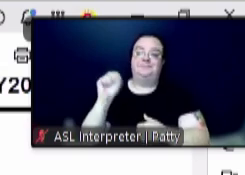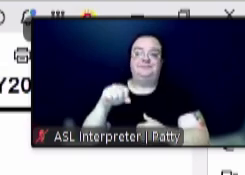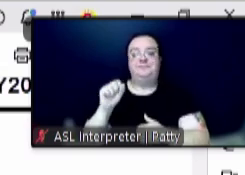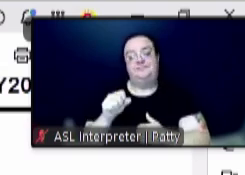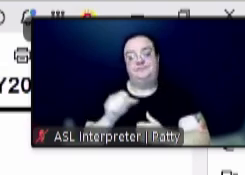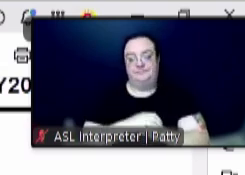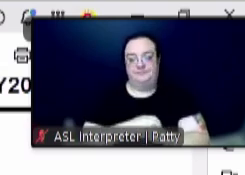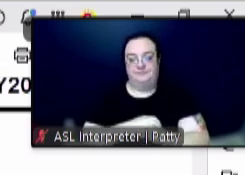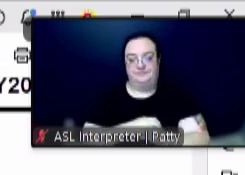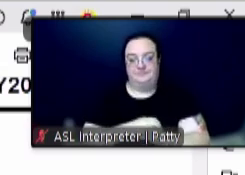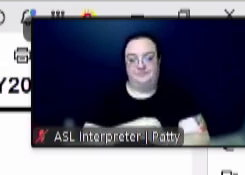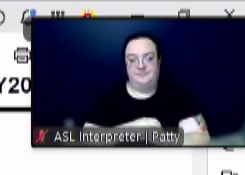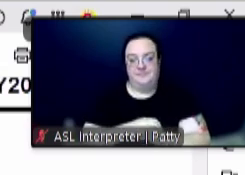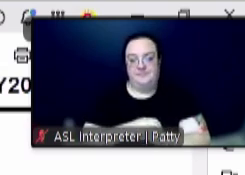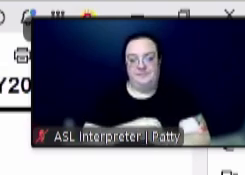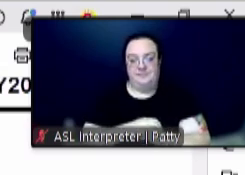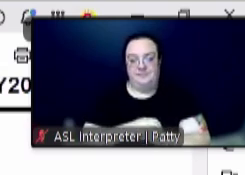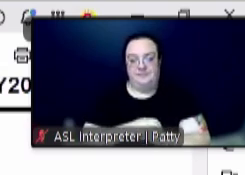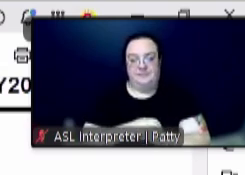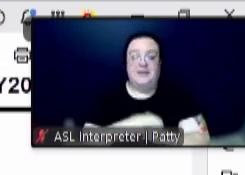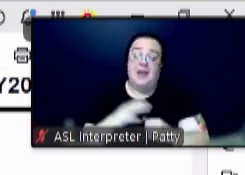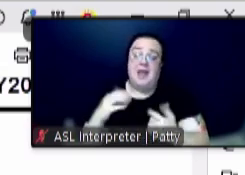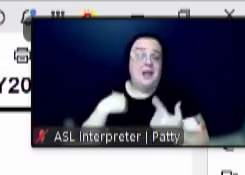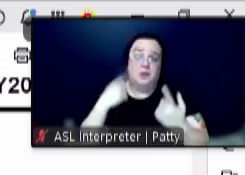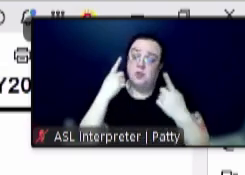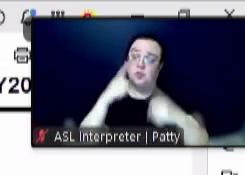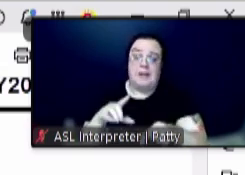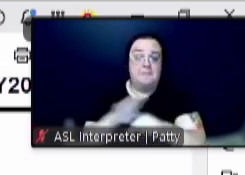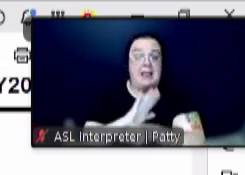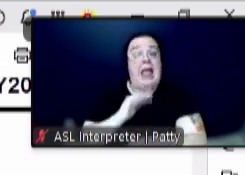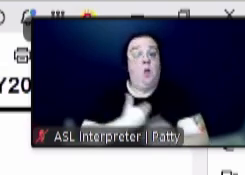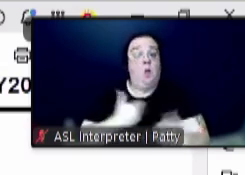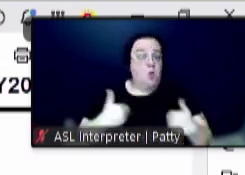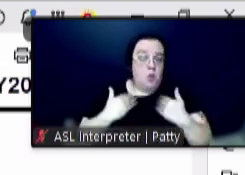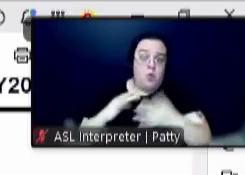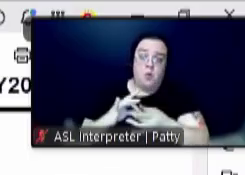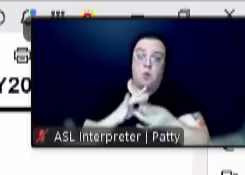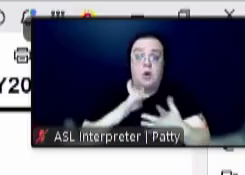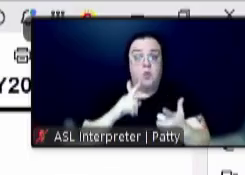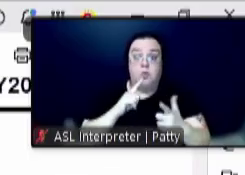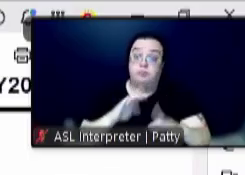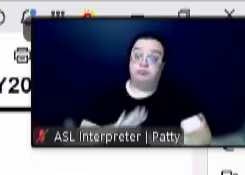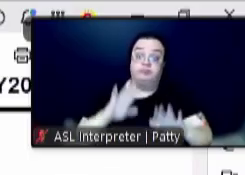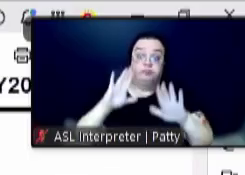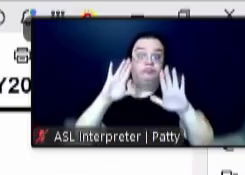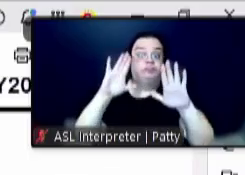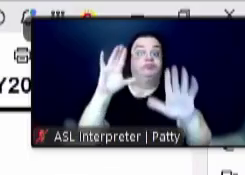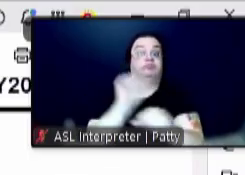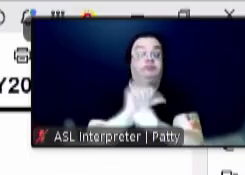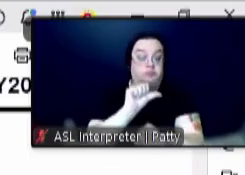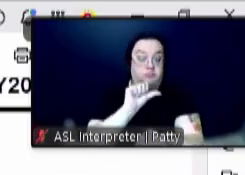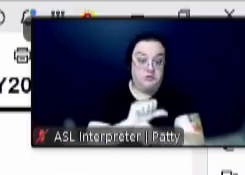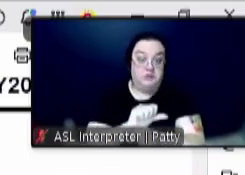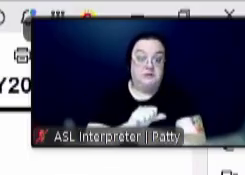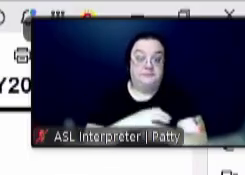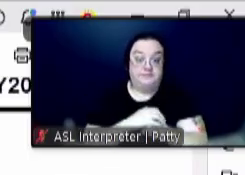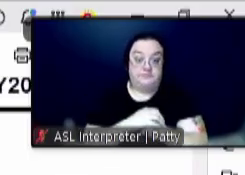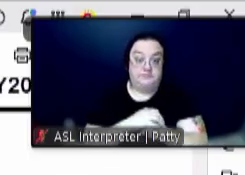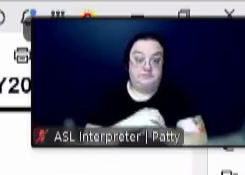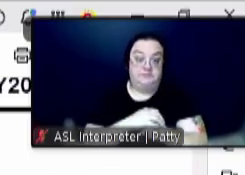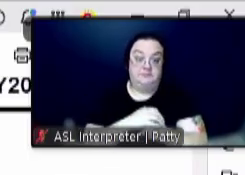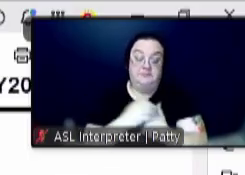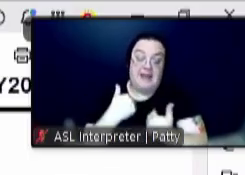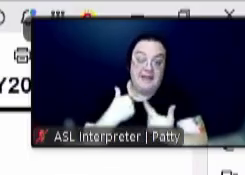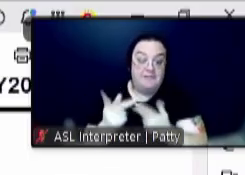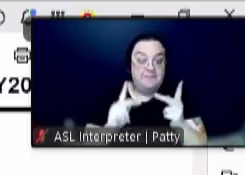completely agree. Our youth coordinator has been doing a phenomenal job Amazing job. of engaging you